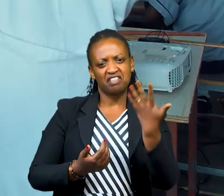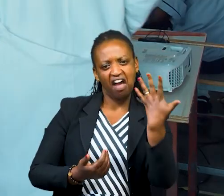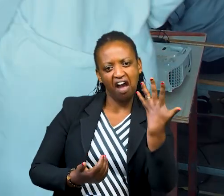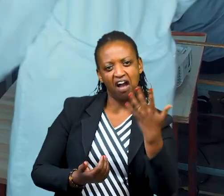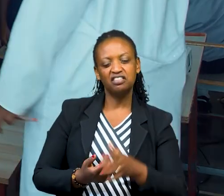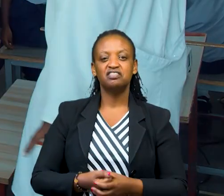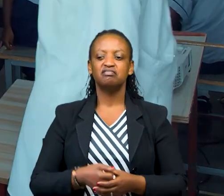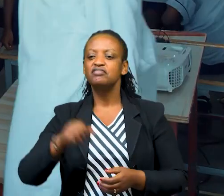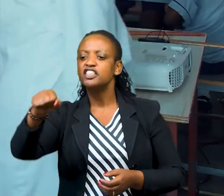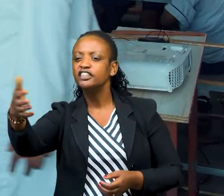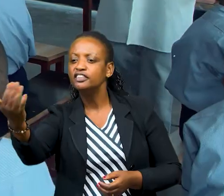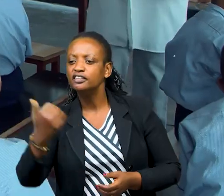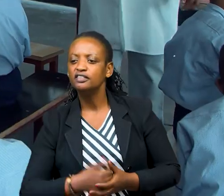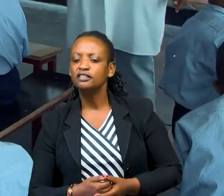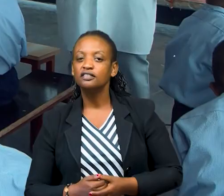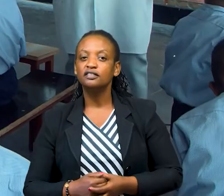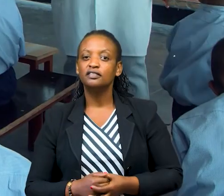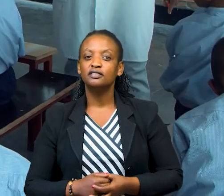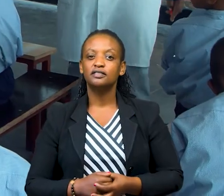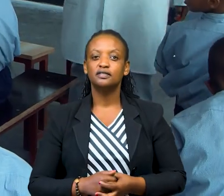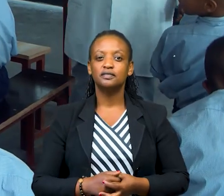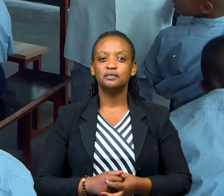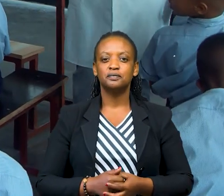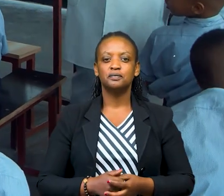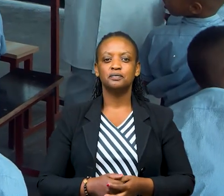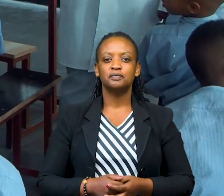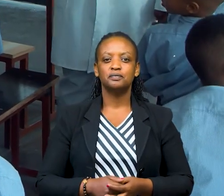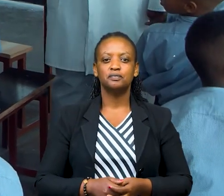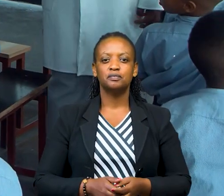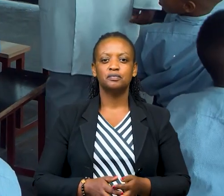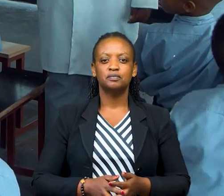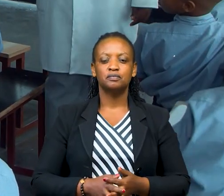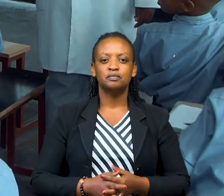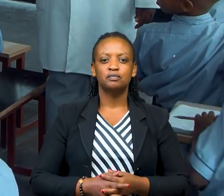a hand. Yes, please. Sandra?